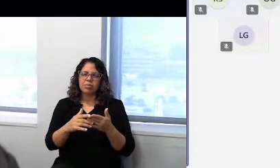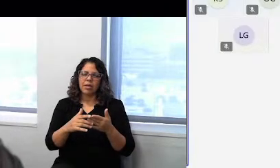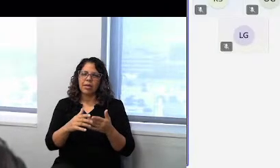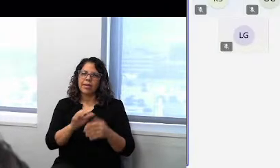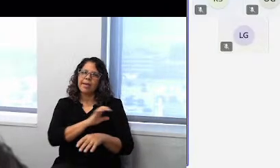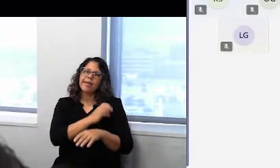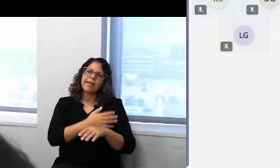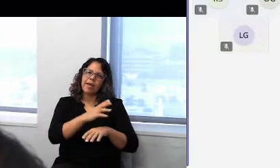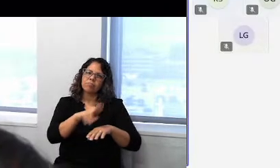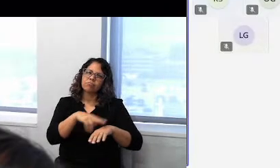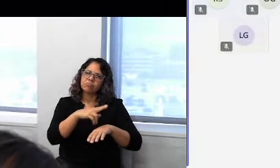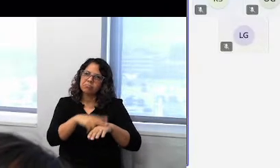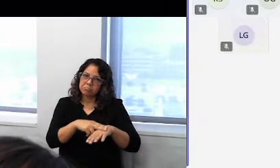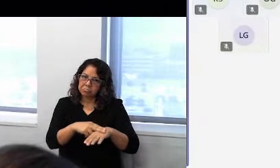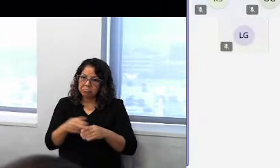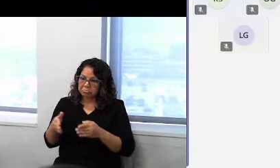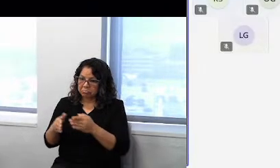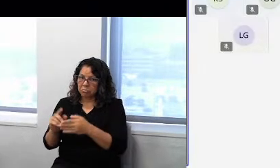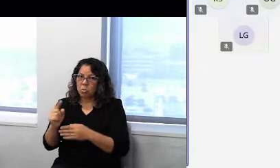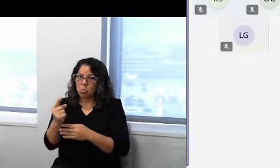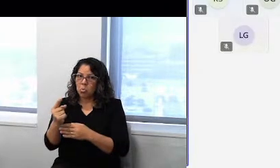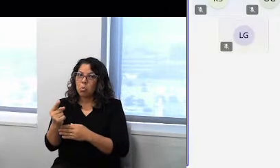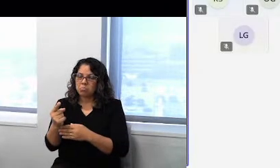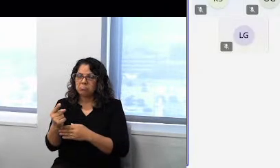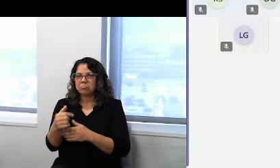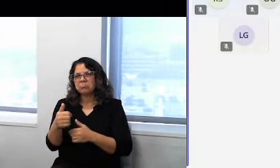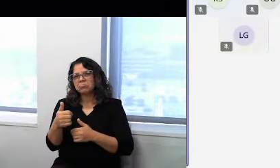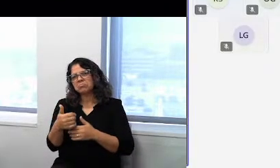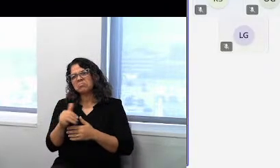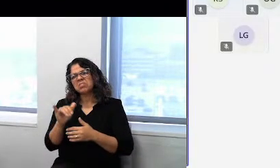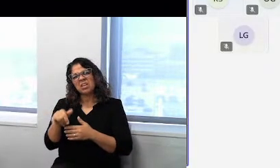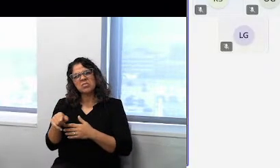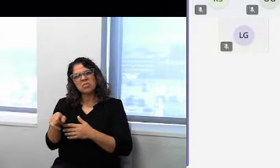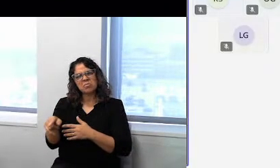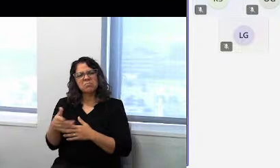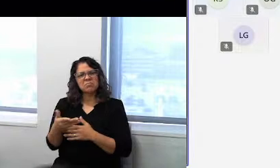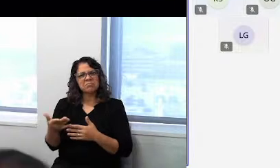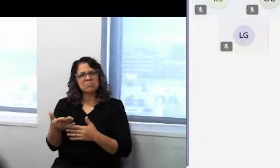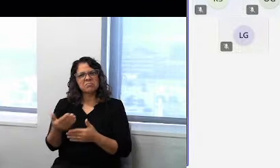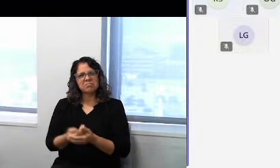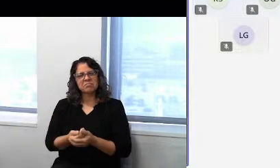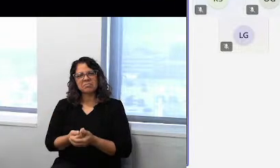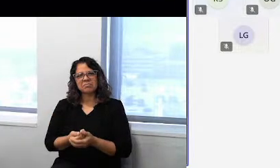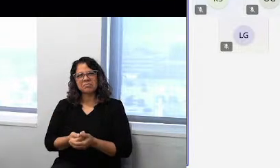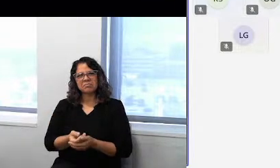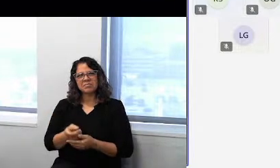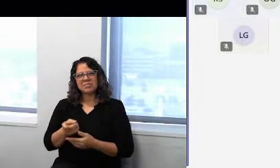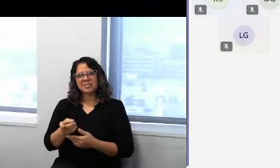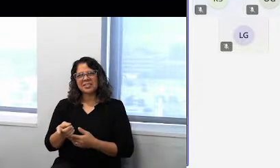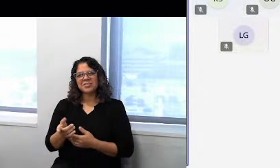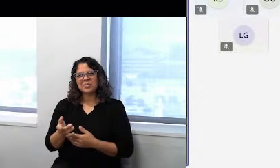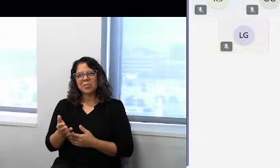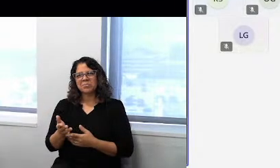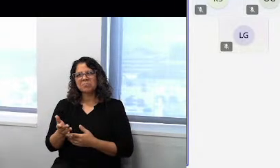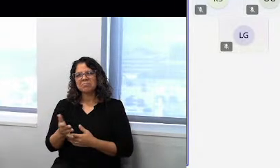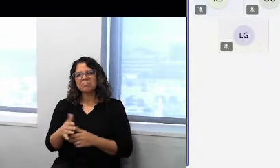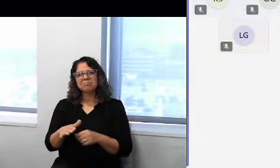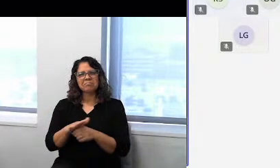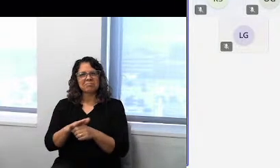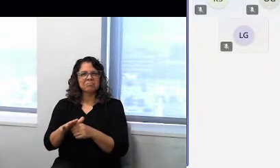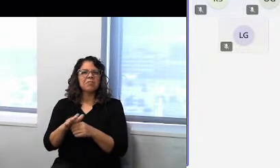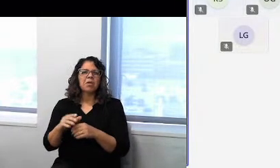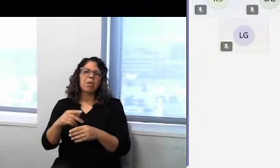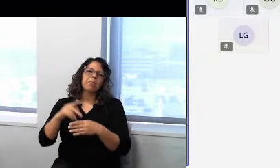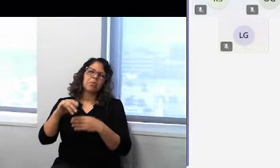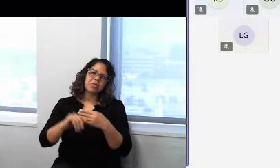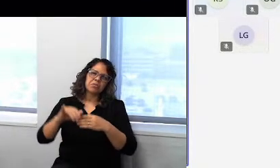are PPA solar farms, basically, right? For the most part, yes. And for the record, PPA is purchase power agreement.